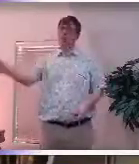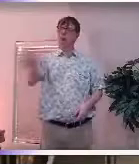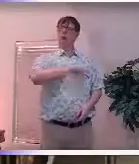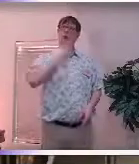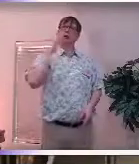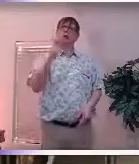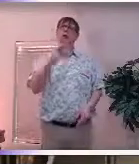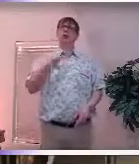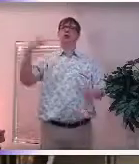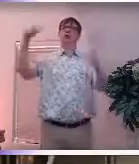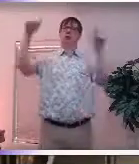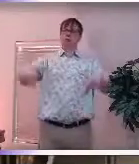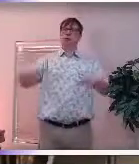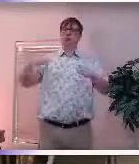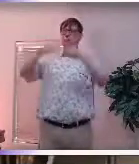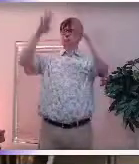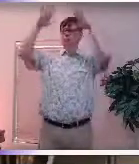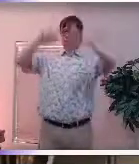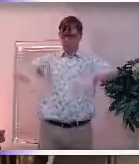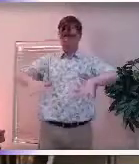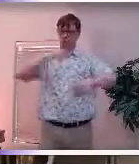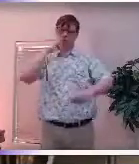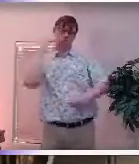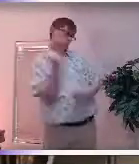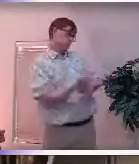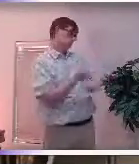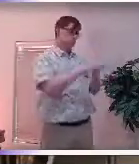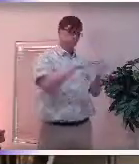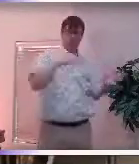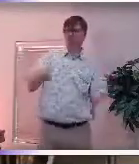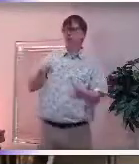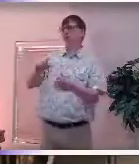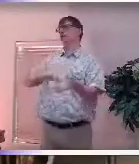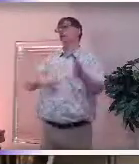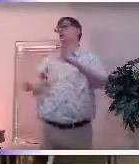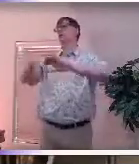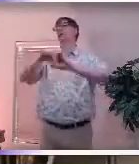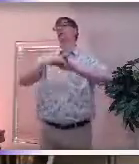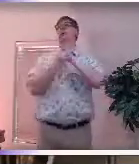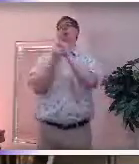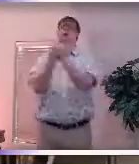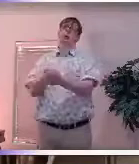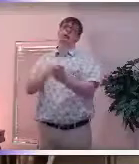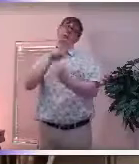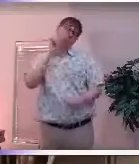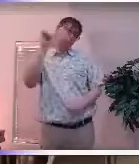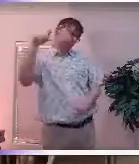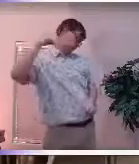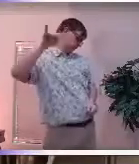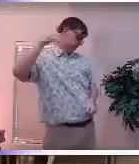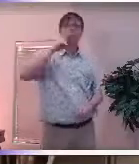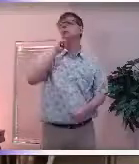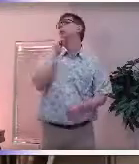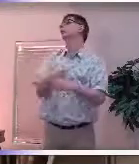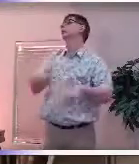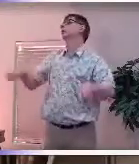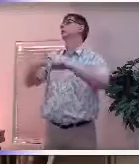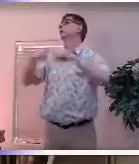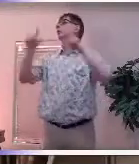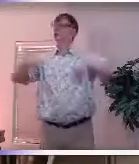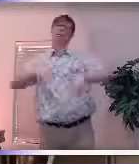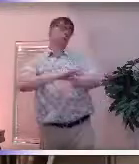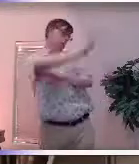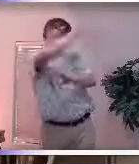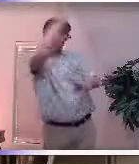to stay, that we want to be here. We kind of give a mixed message many times. We say, oh, yeah, I'm here, but we're not